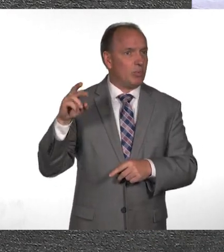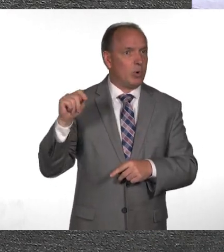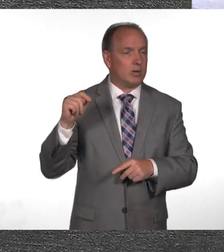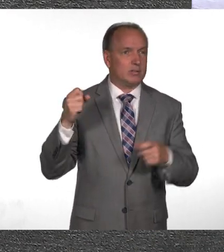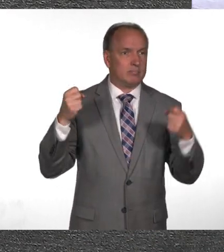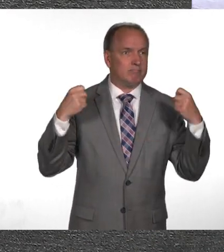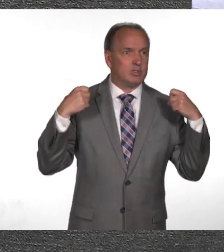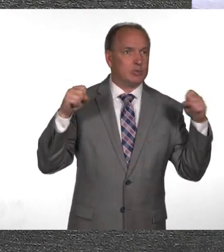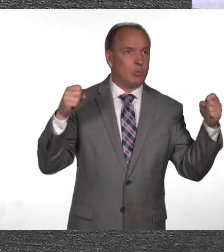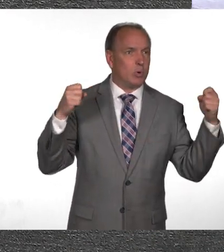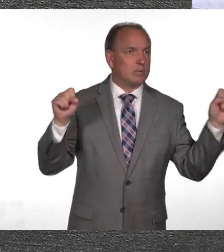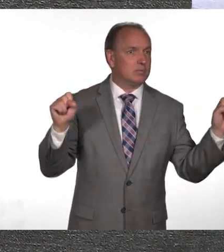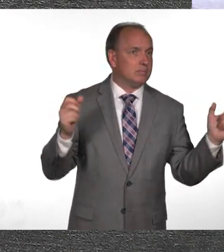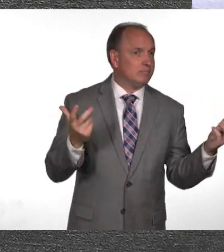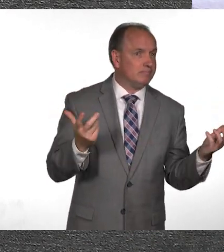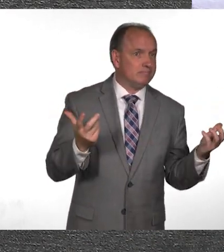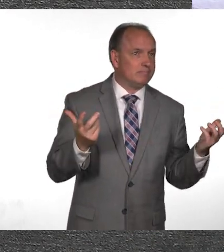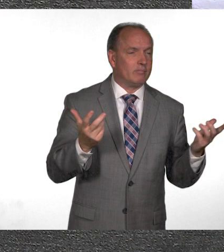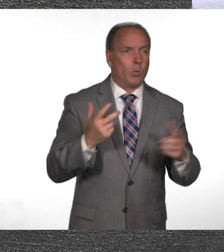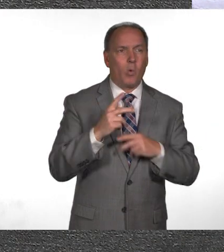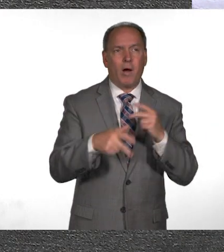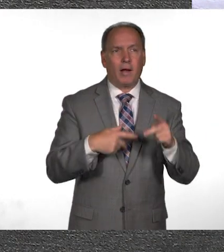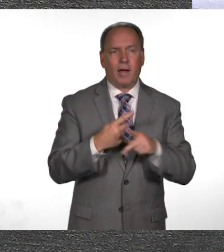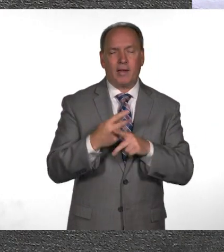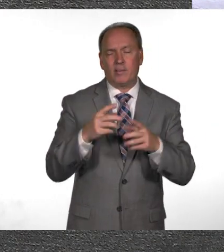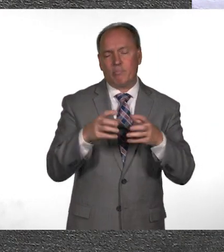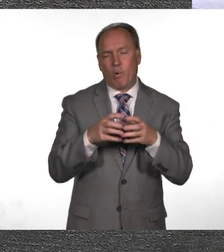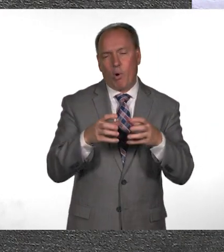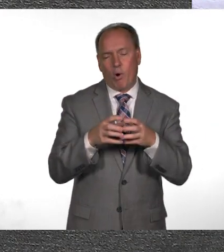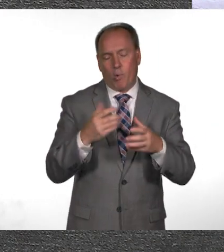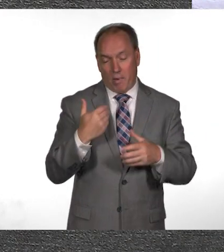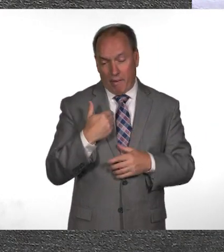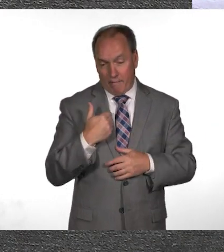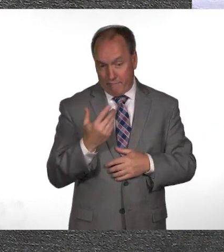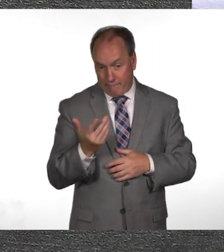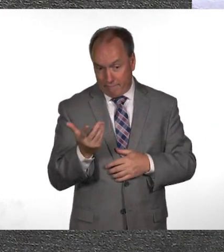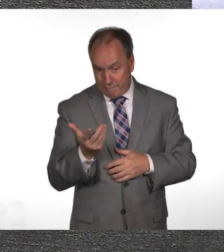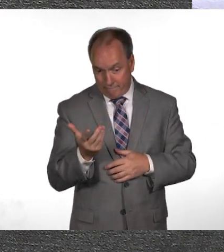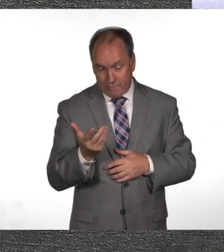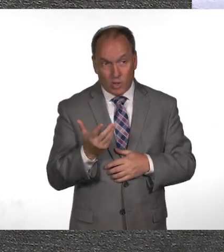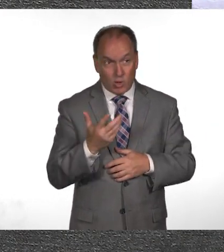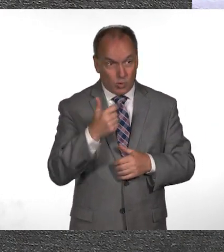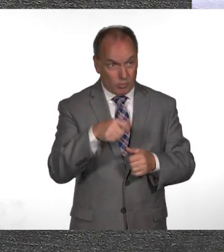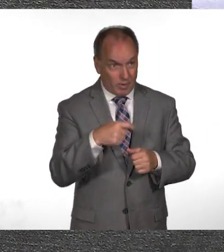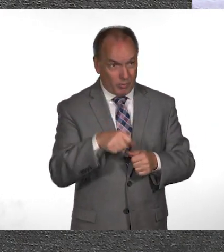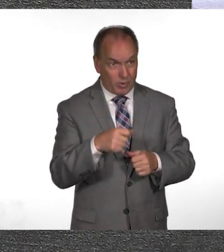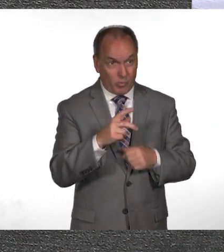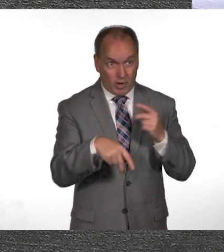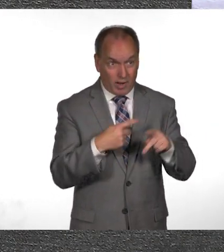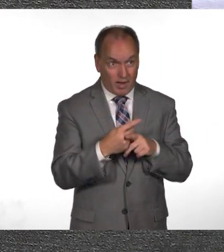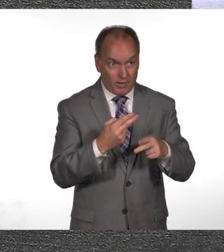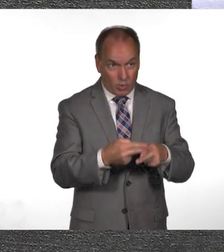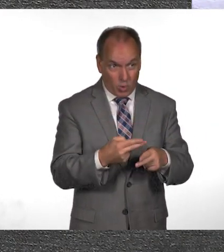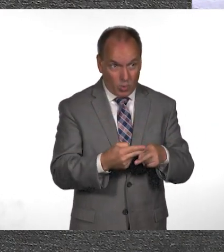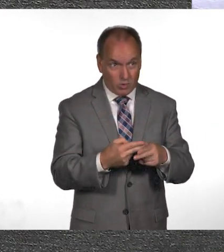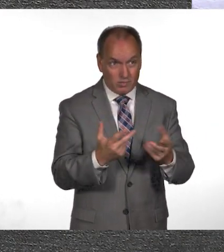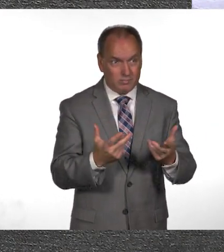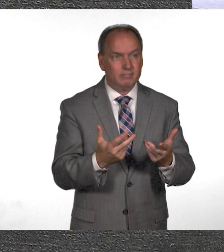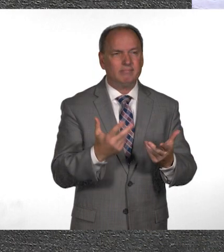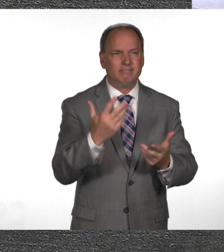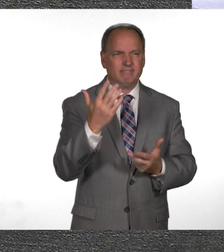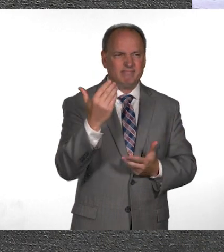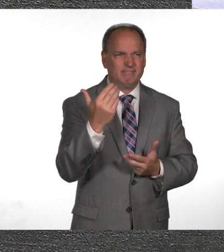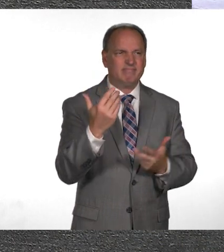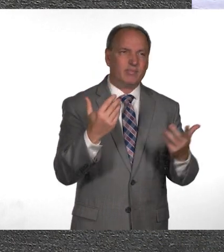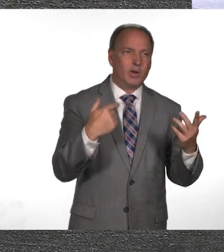think, Bingo? Should we figure out what kinds of balls we have? Do you think you remember what kinds they are? I bet you do,